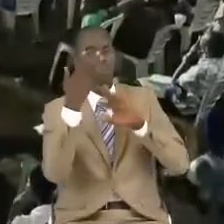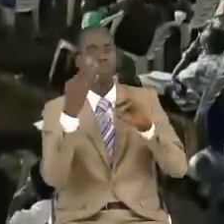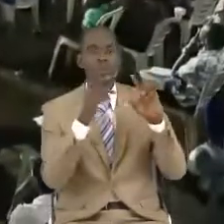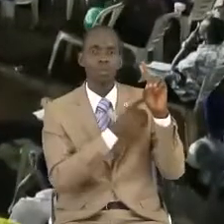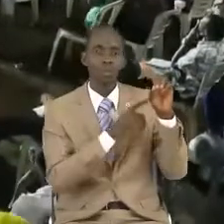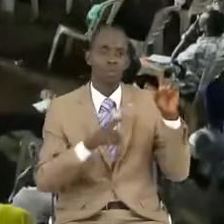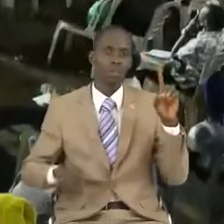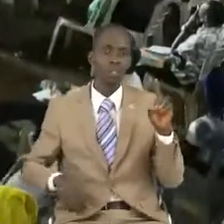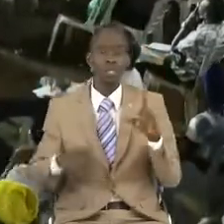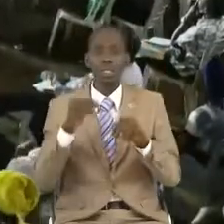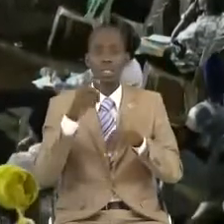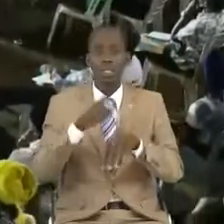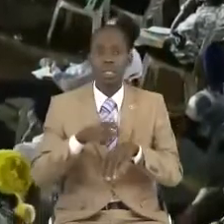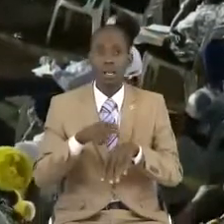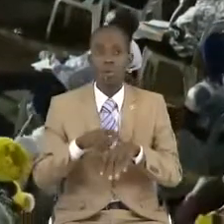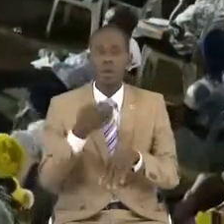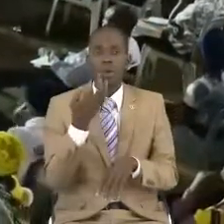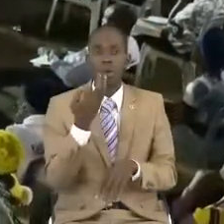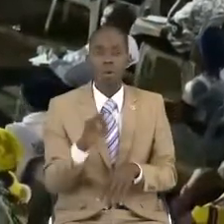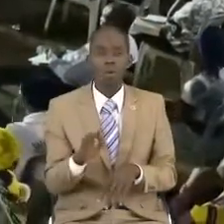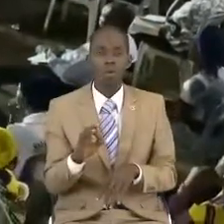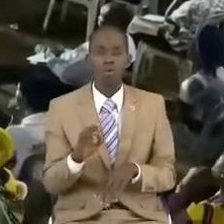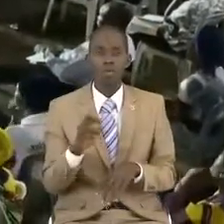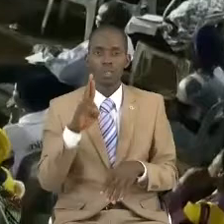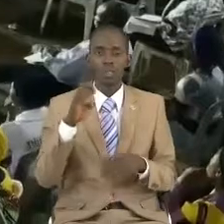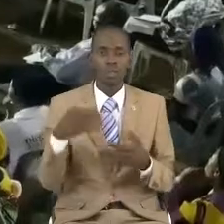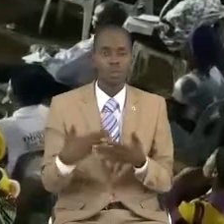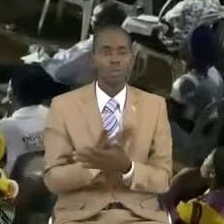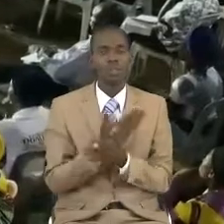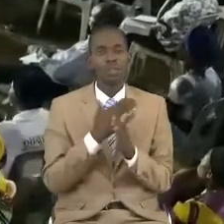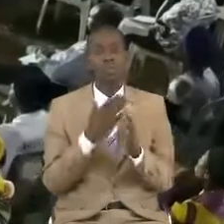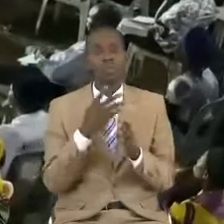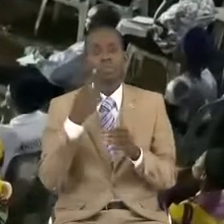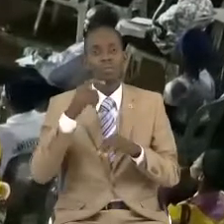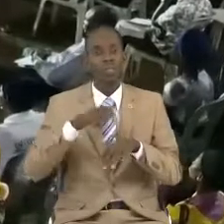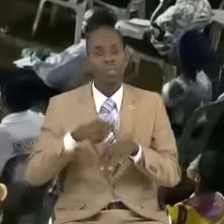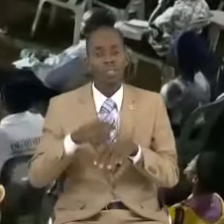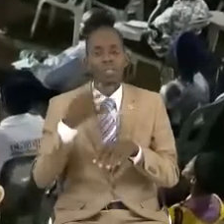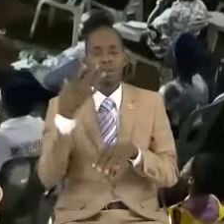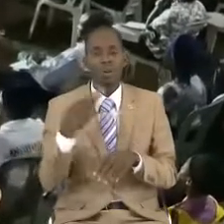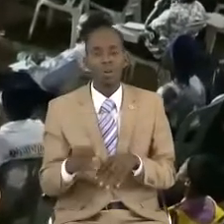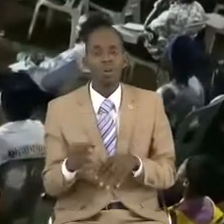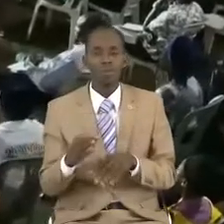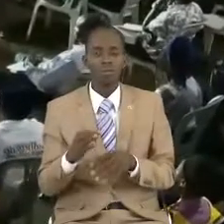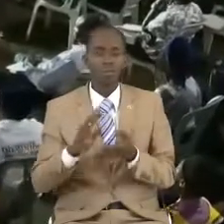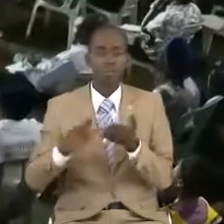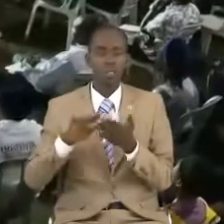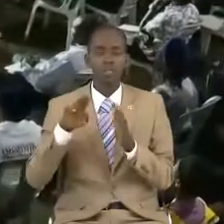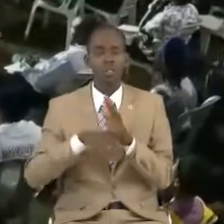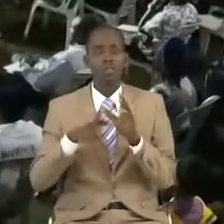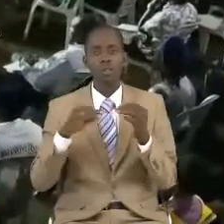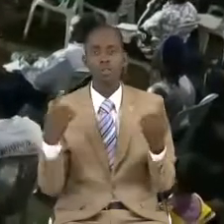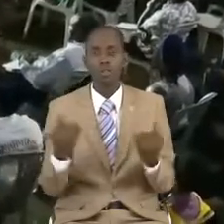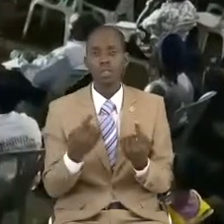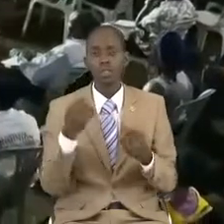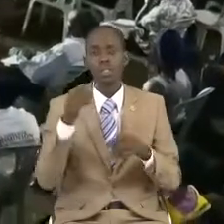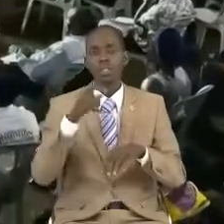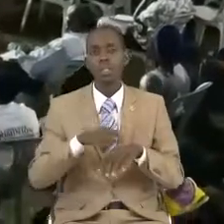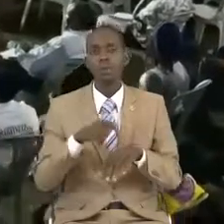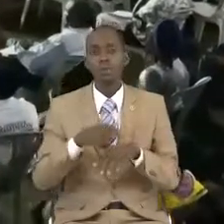the time of renewal the time of remission of sin the time of